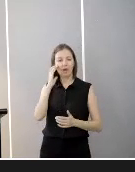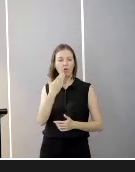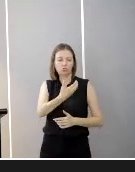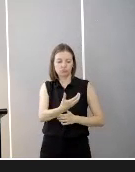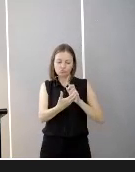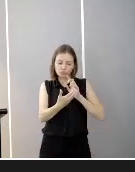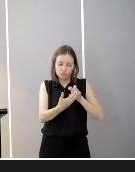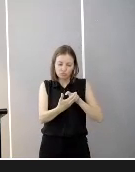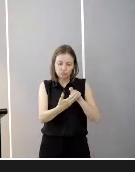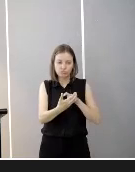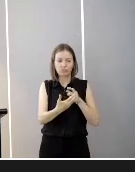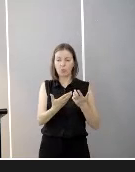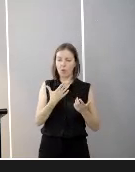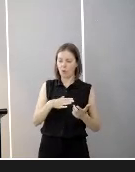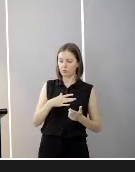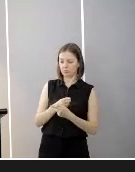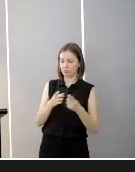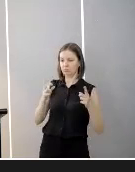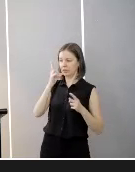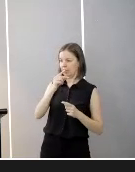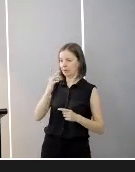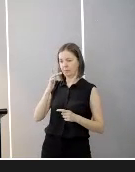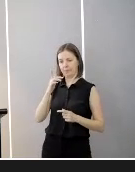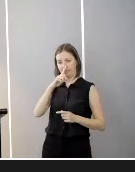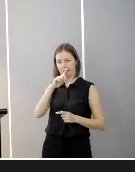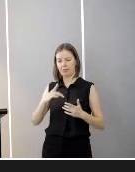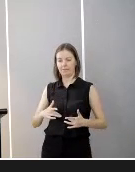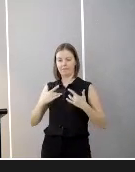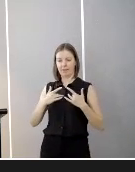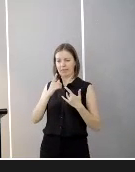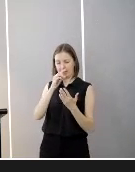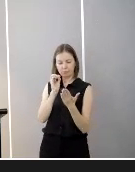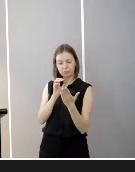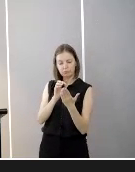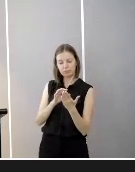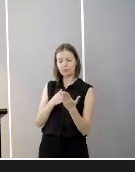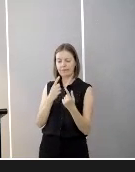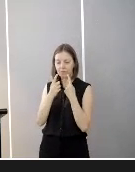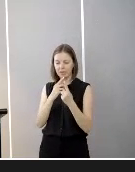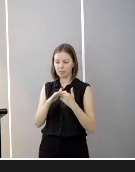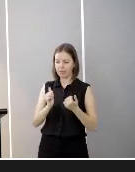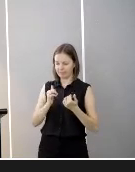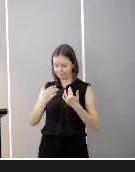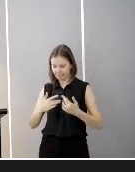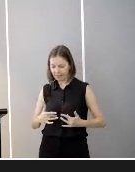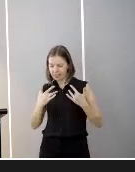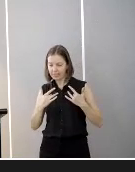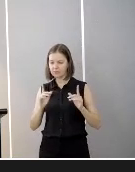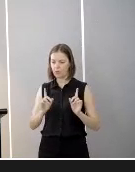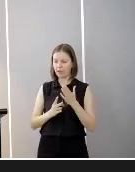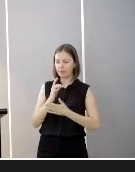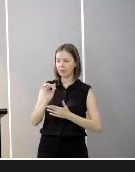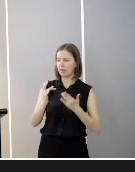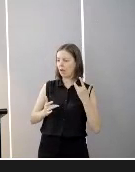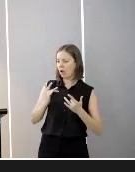So we're trying to empower young people to enter in data about how they're feeling and kind of what's going on in their life, so that their